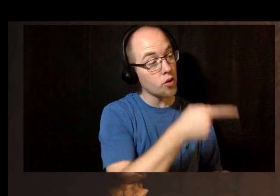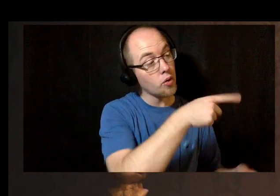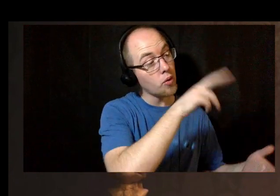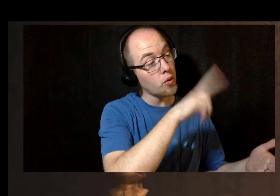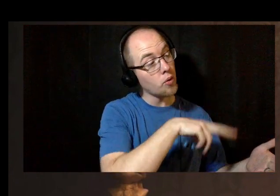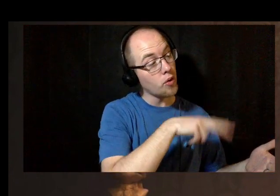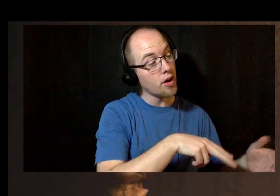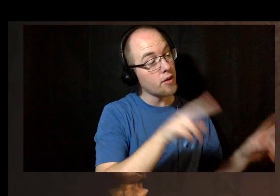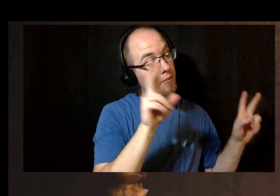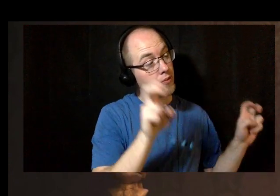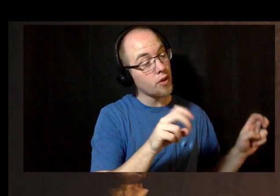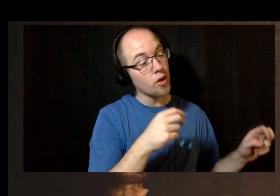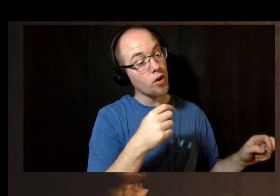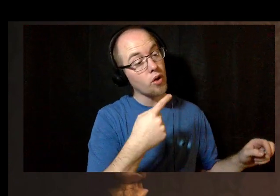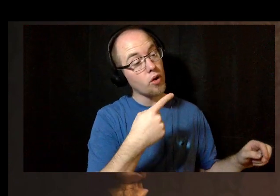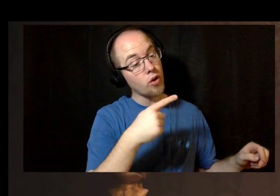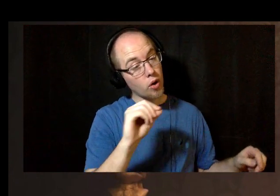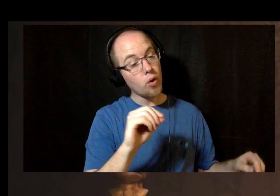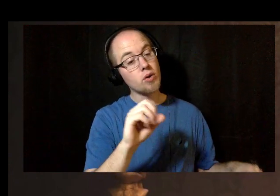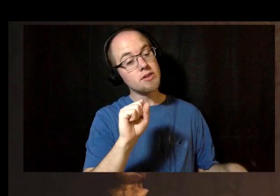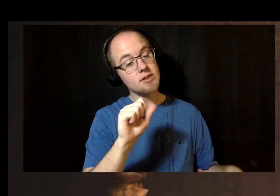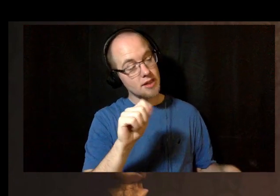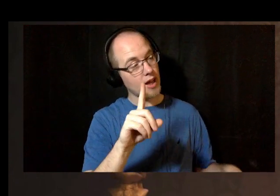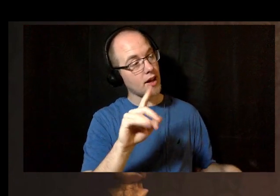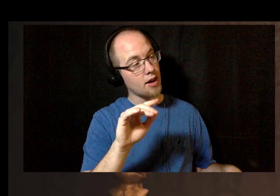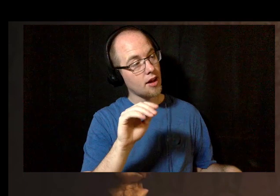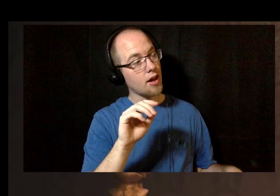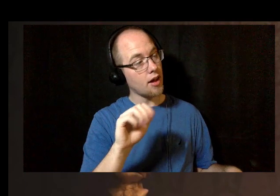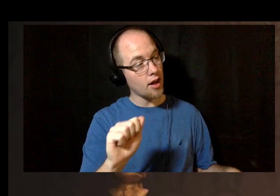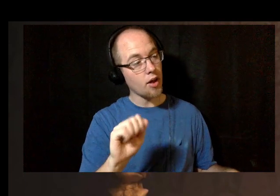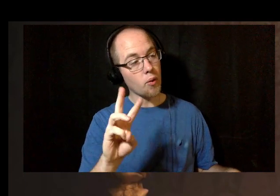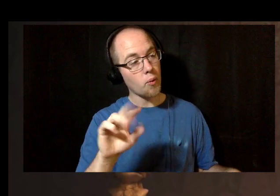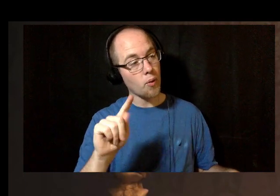Set a Watchman, Harper Lee's new book? No. No. Has anybody read it?